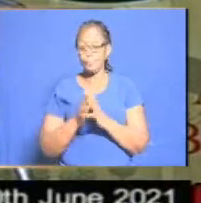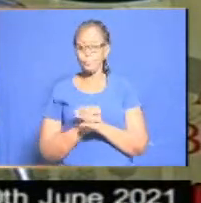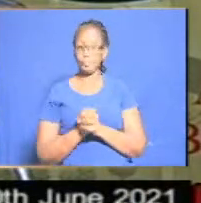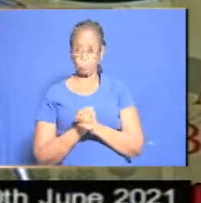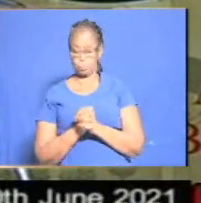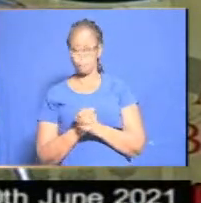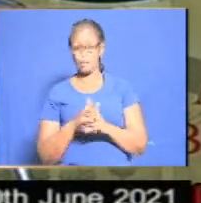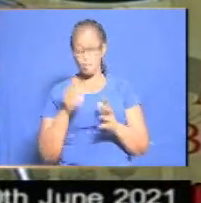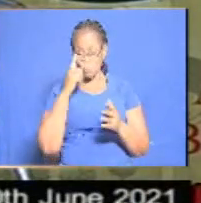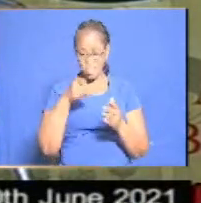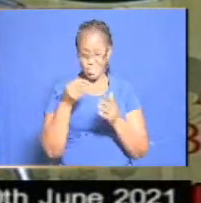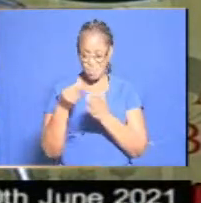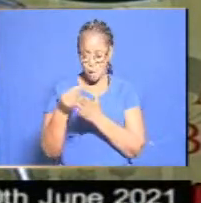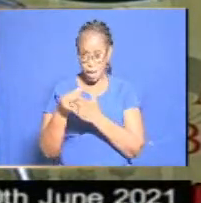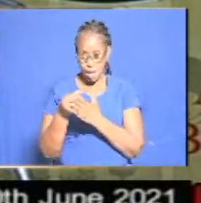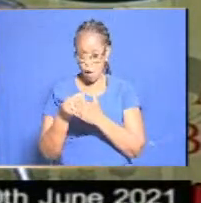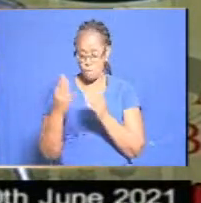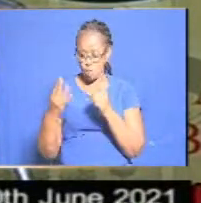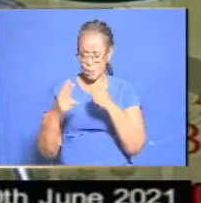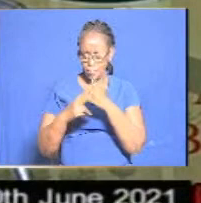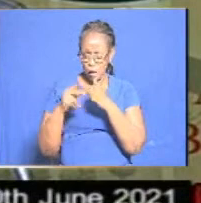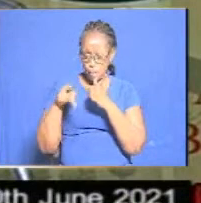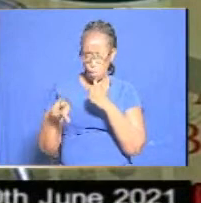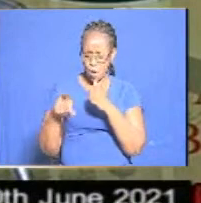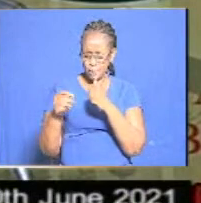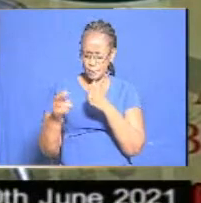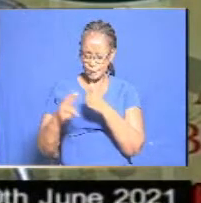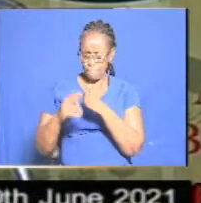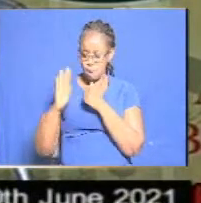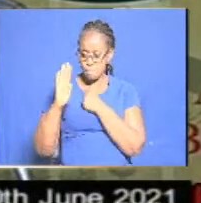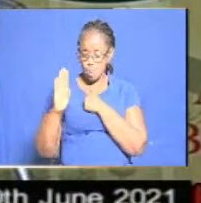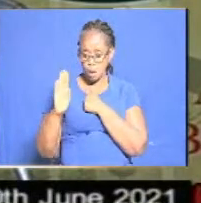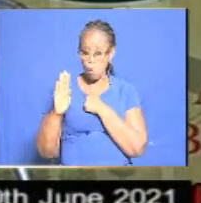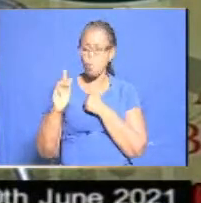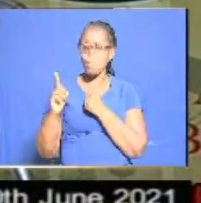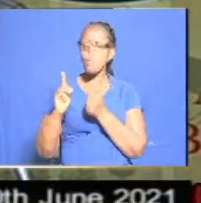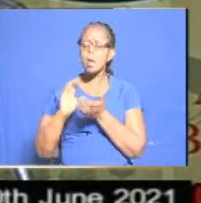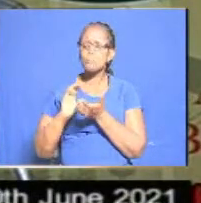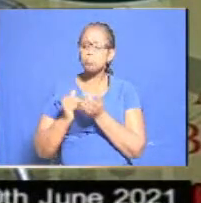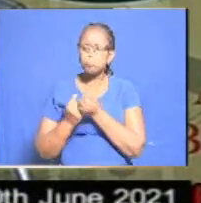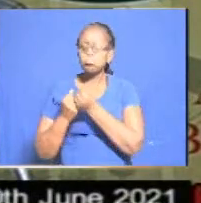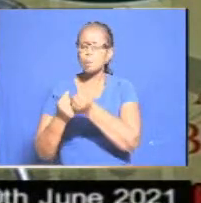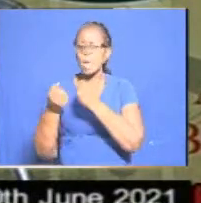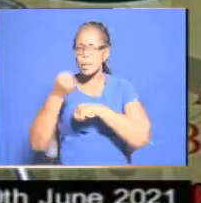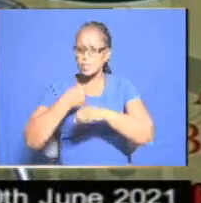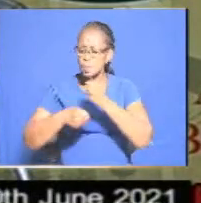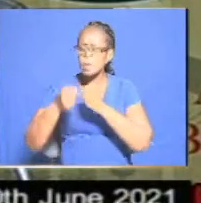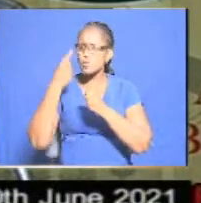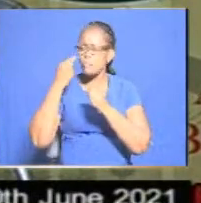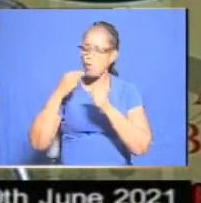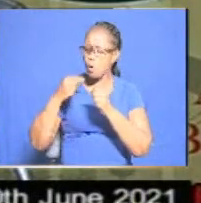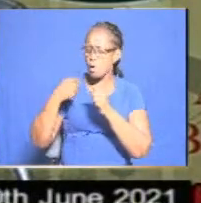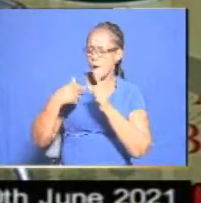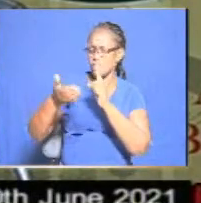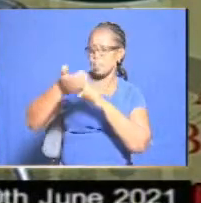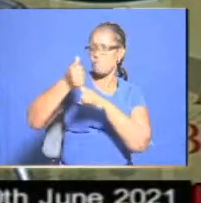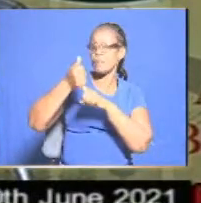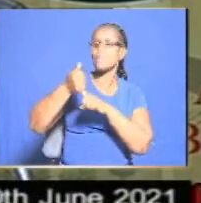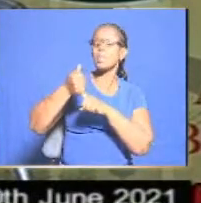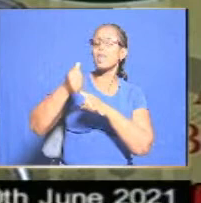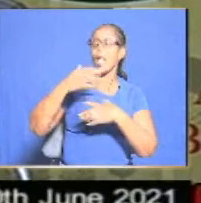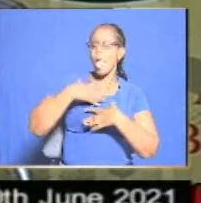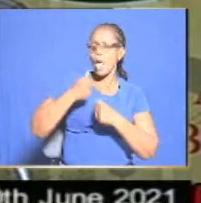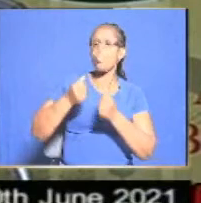amount, ₱47.7 billion will fund activities and programs for the attainment of universal health coverage. Mr.